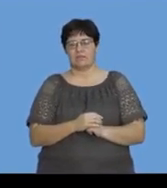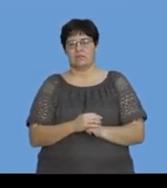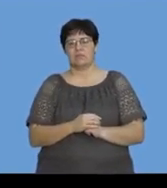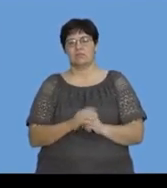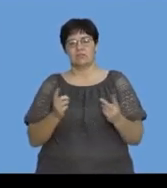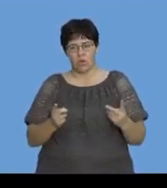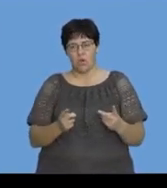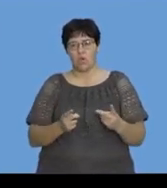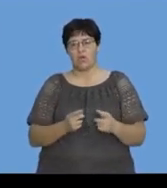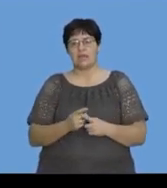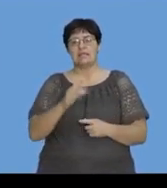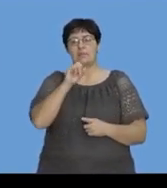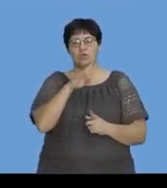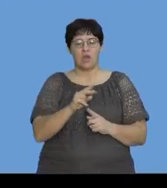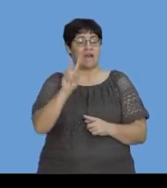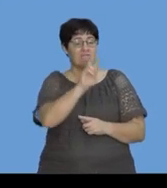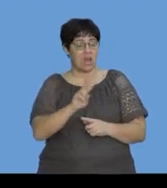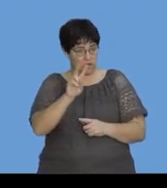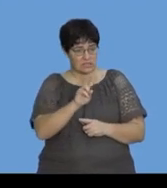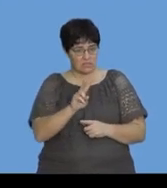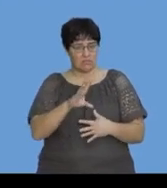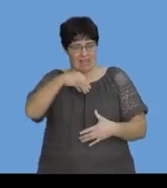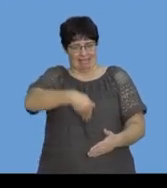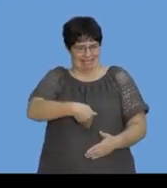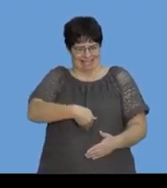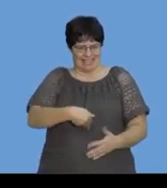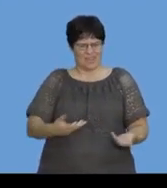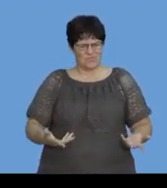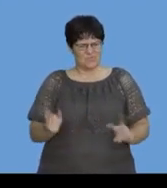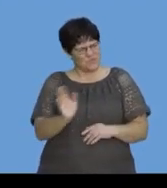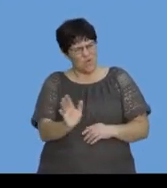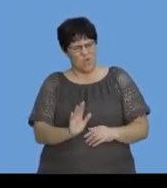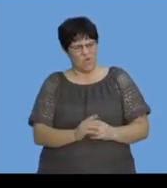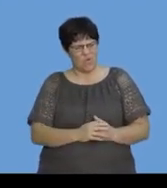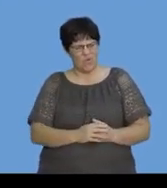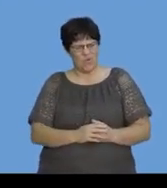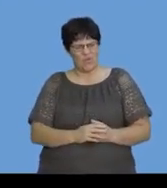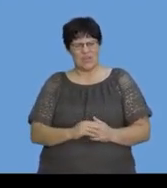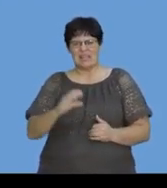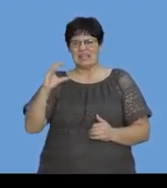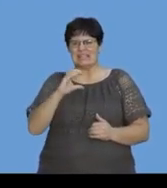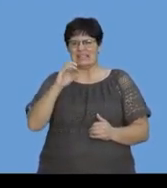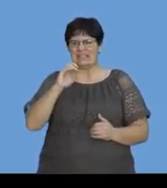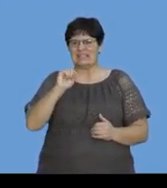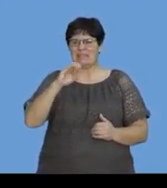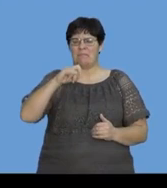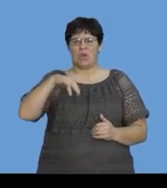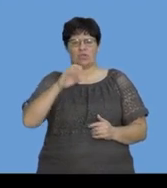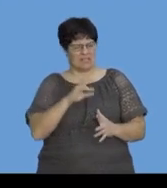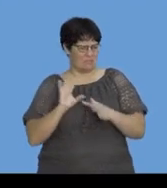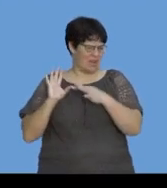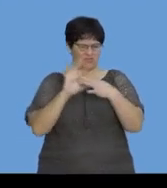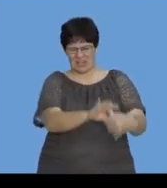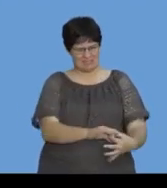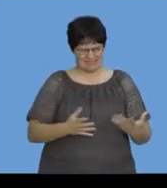it. Symbiotic viruses in the gut? No, they don't. Symbiotic means a relationship,